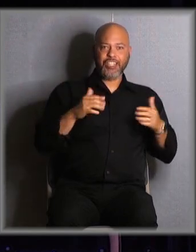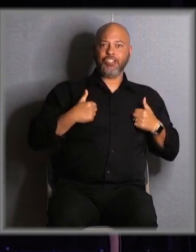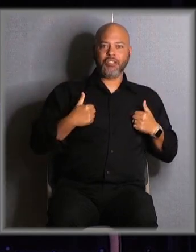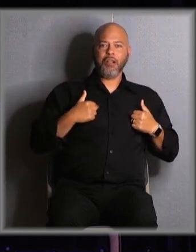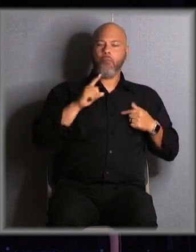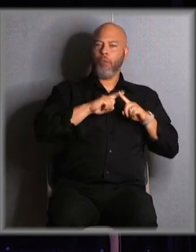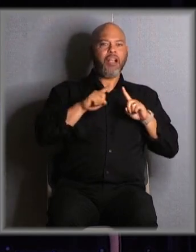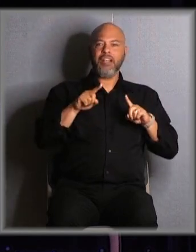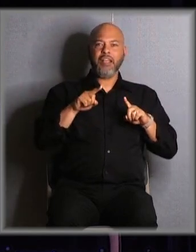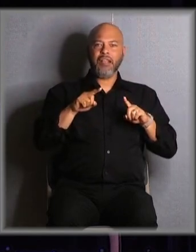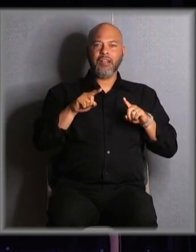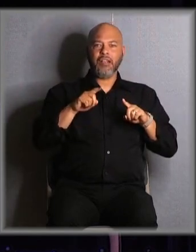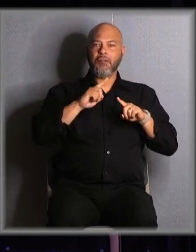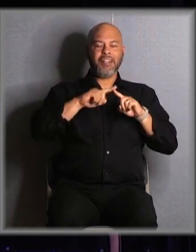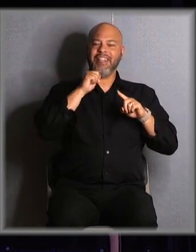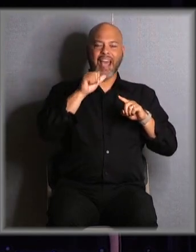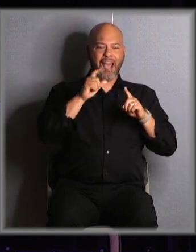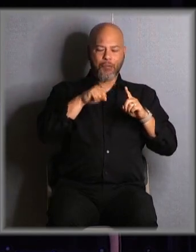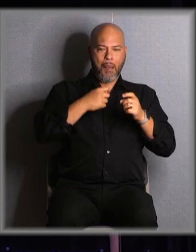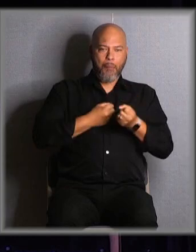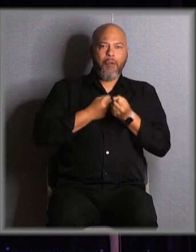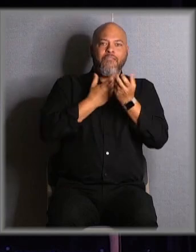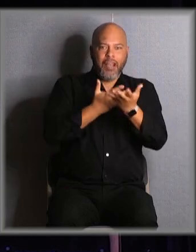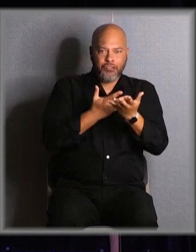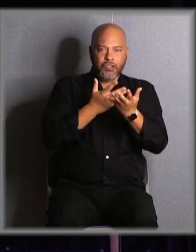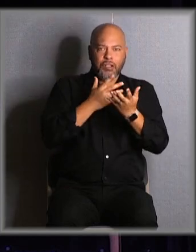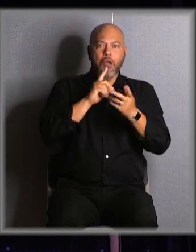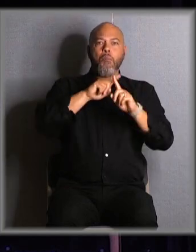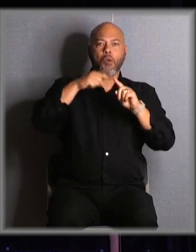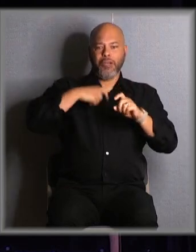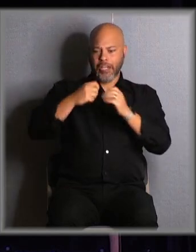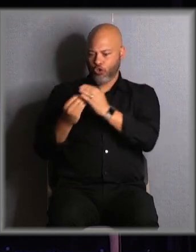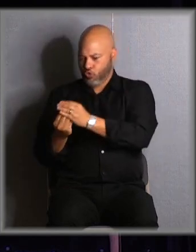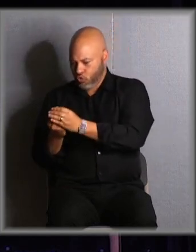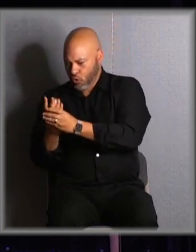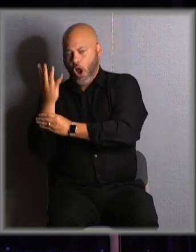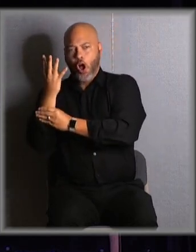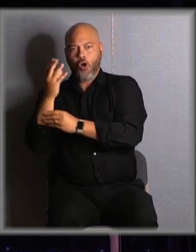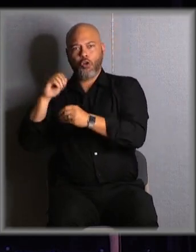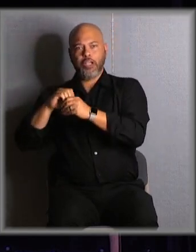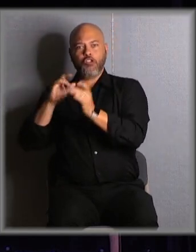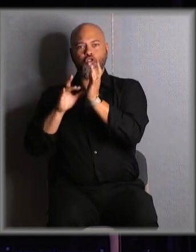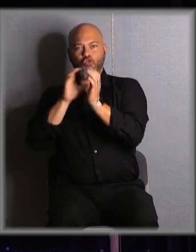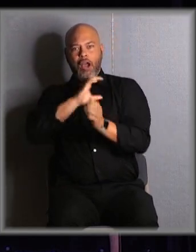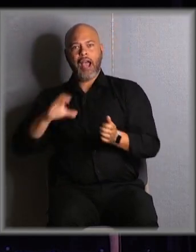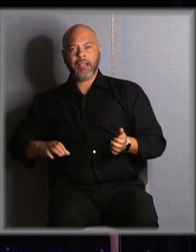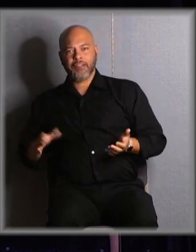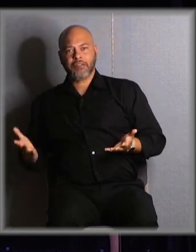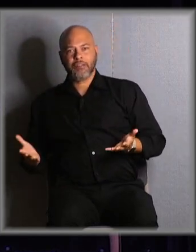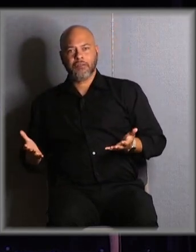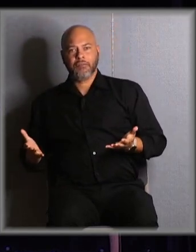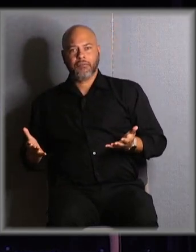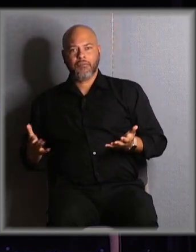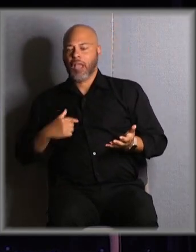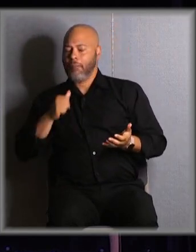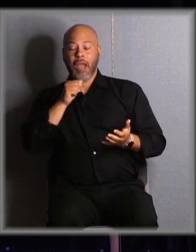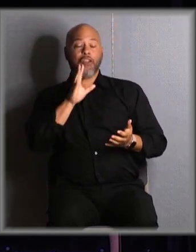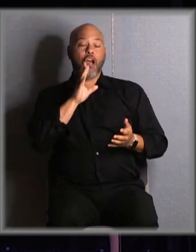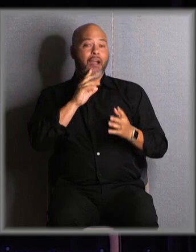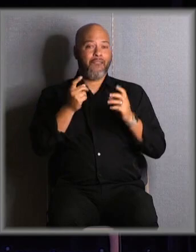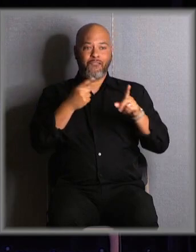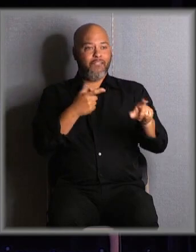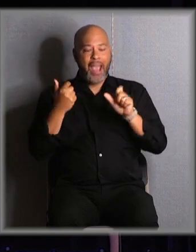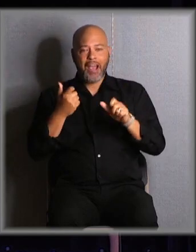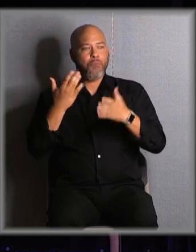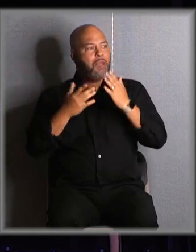our profession as it is about our progression. Let me say again, because it's not that I'm talking too fast. Maybe we're listening